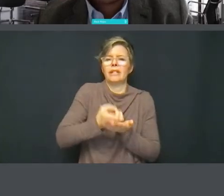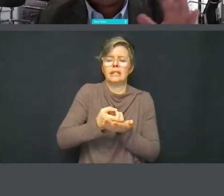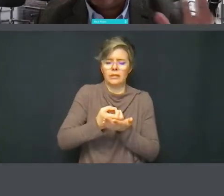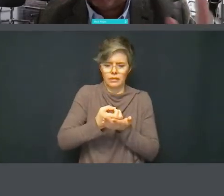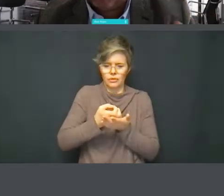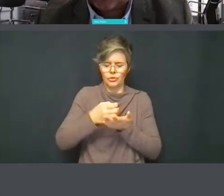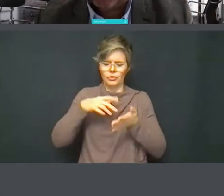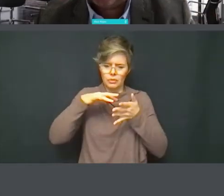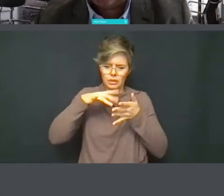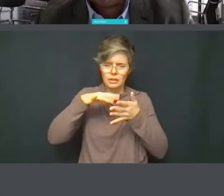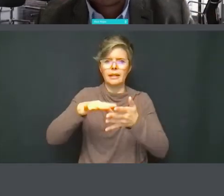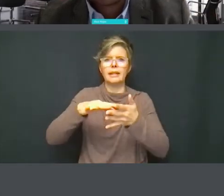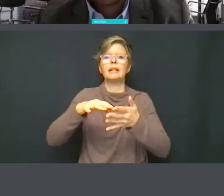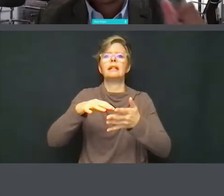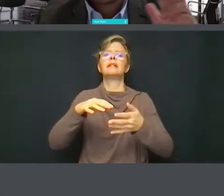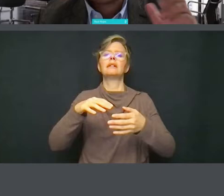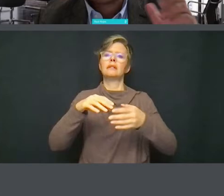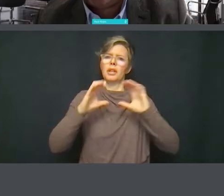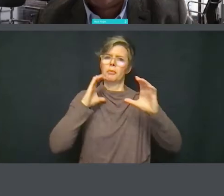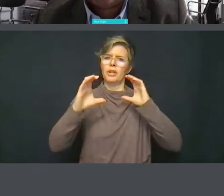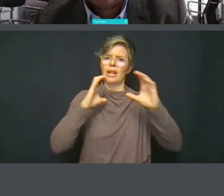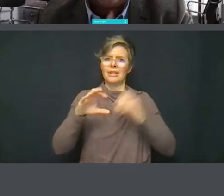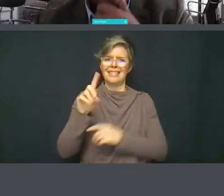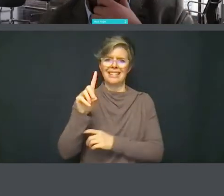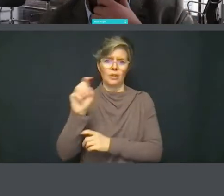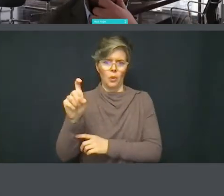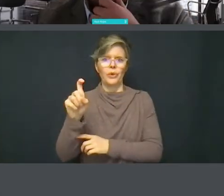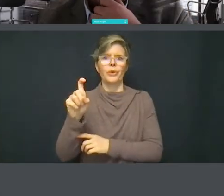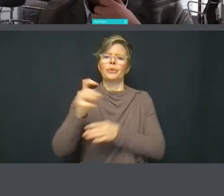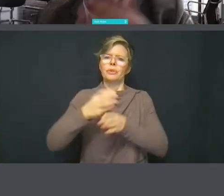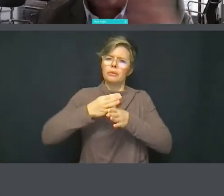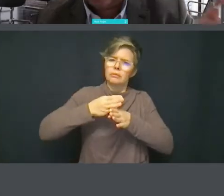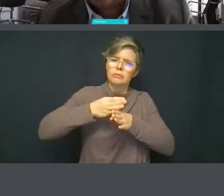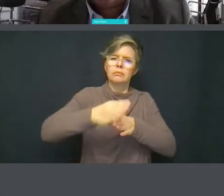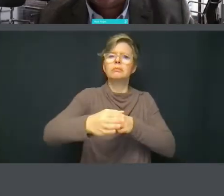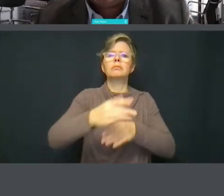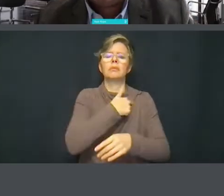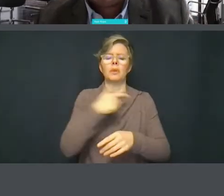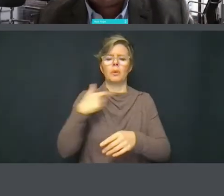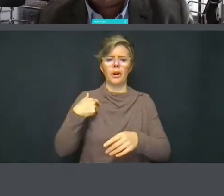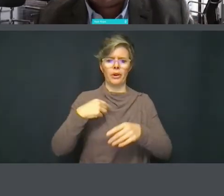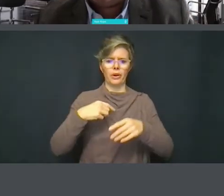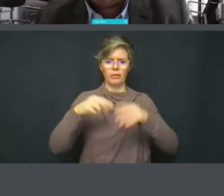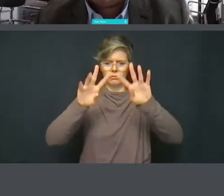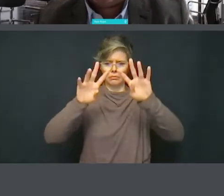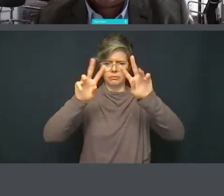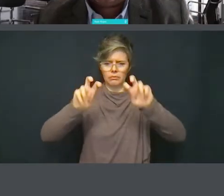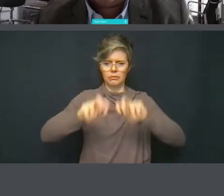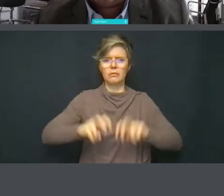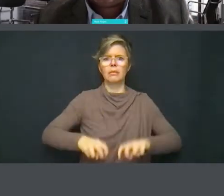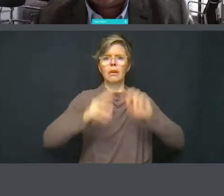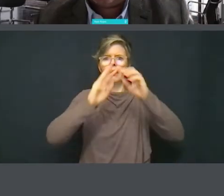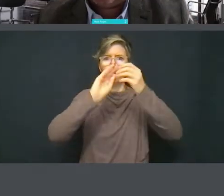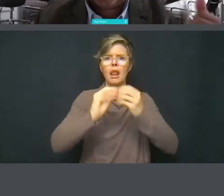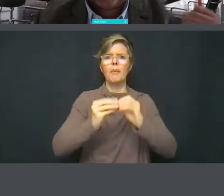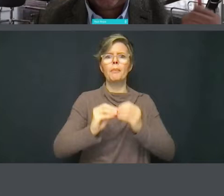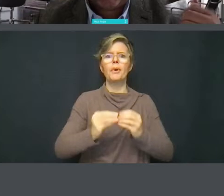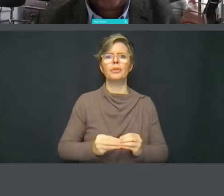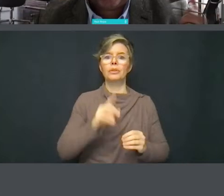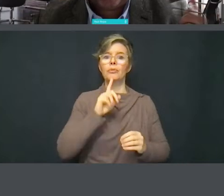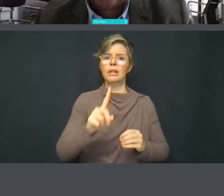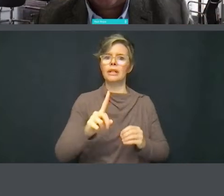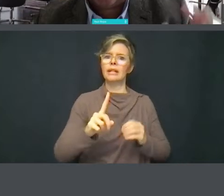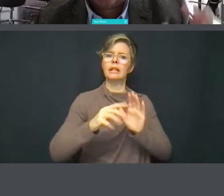both theoretical frameworks and empirical evidence, the majority of it is really based on monolingual English-speaking children,